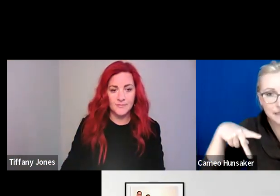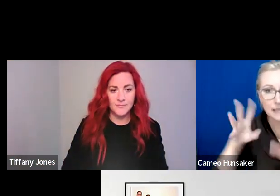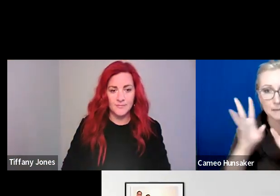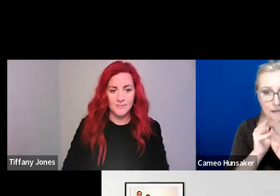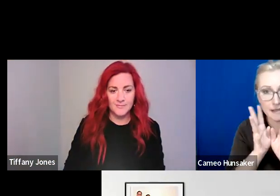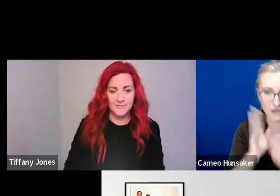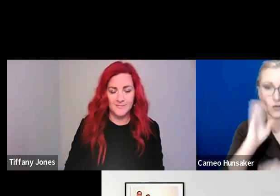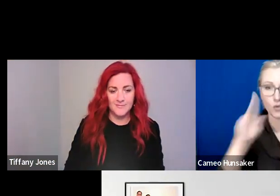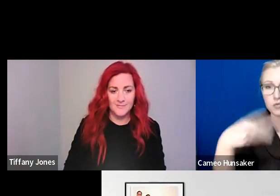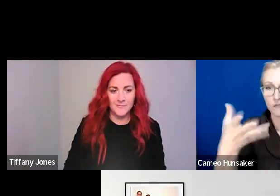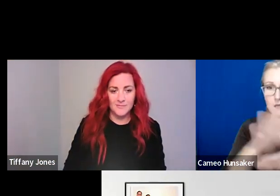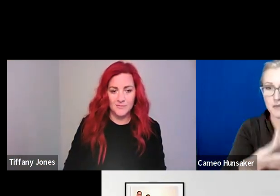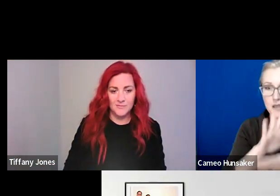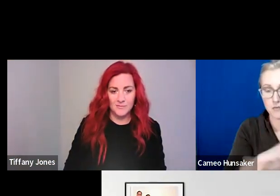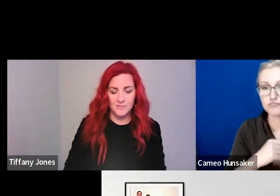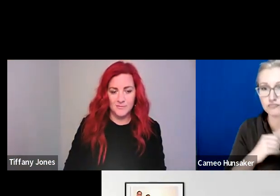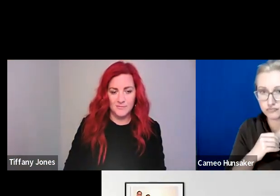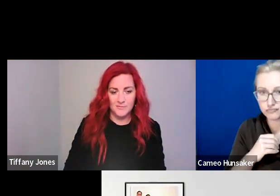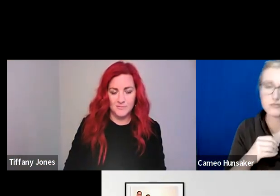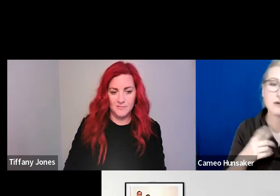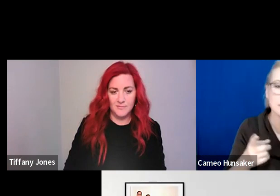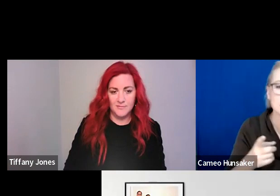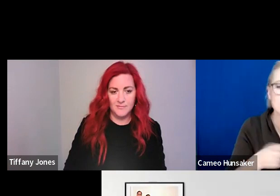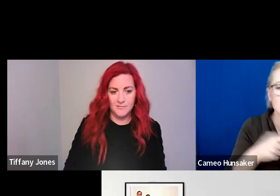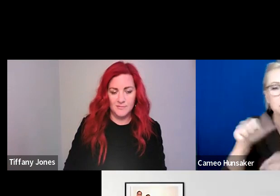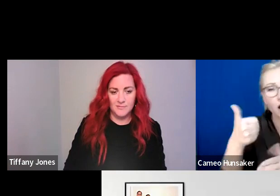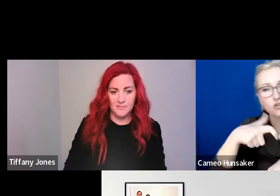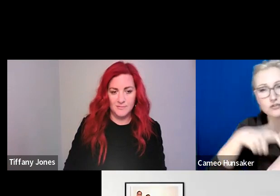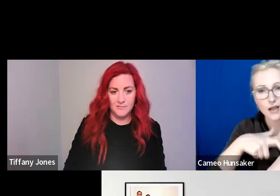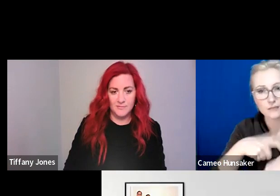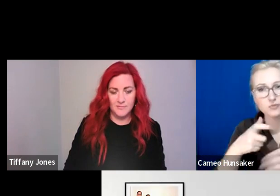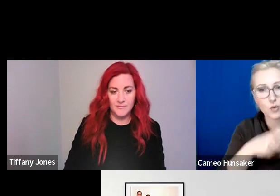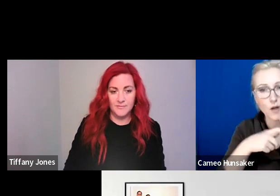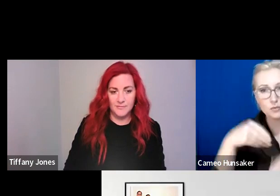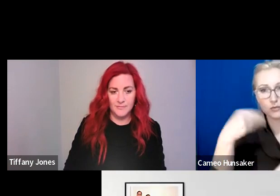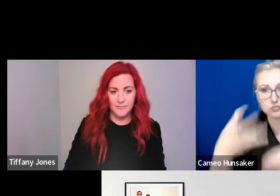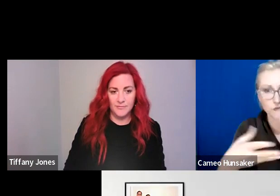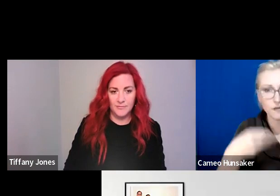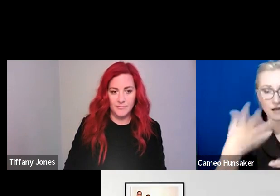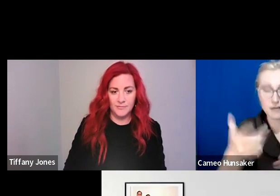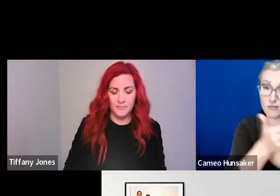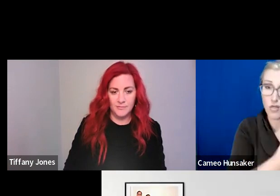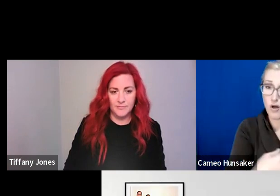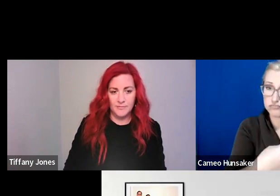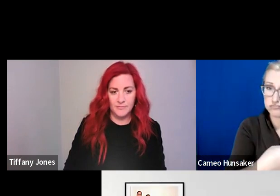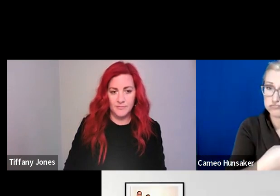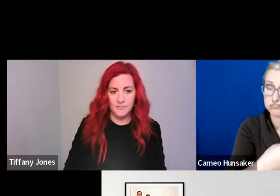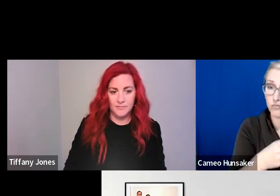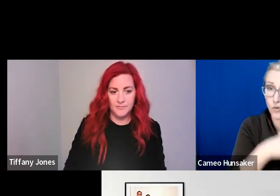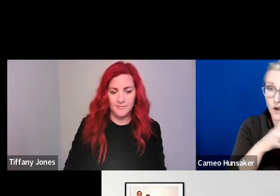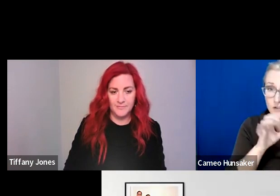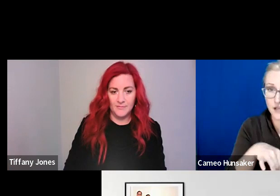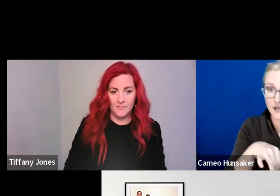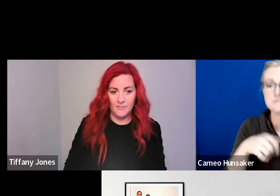other specific times that it has to be provided by law, and that's laid out in the statute. But if you look